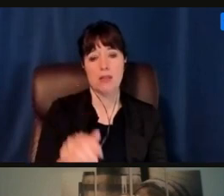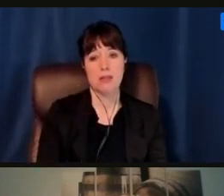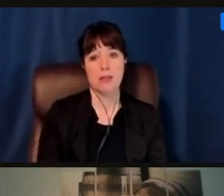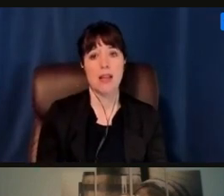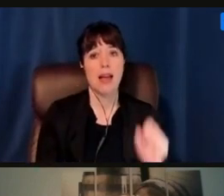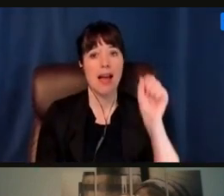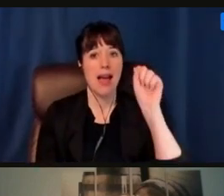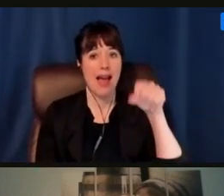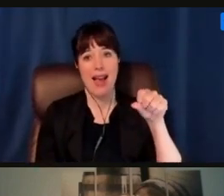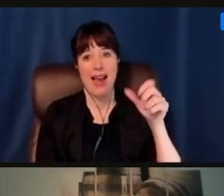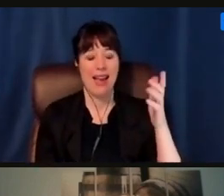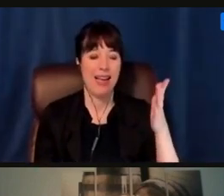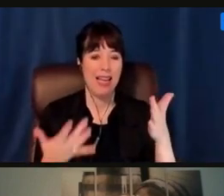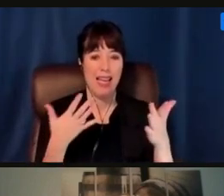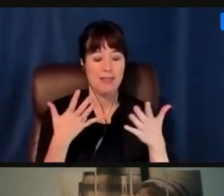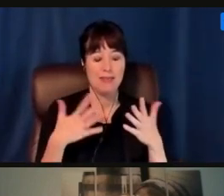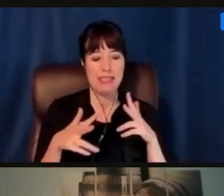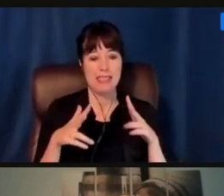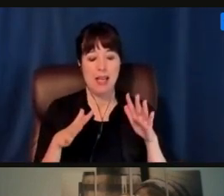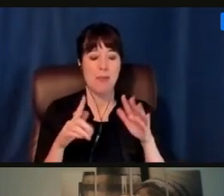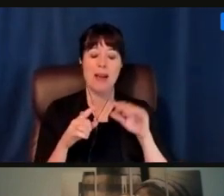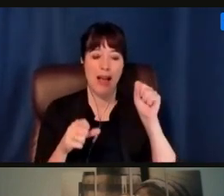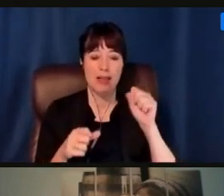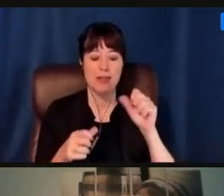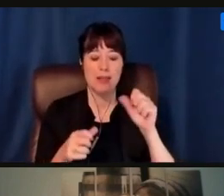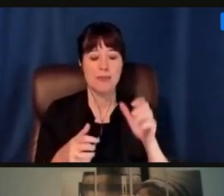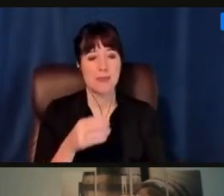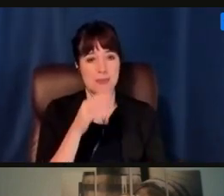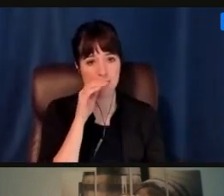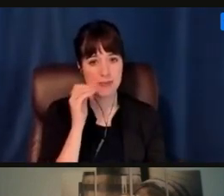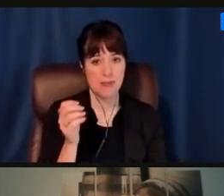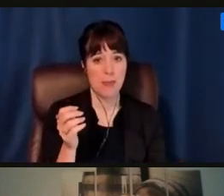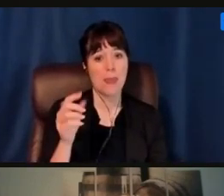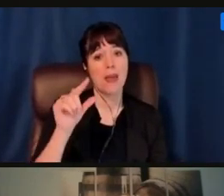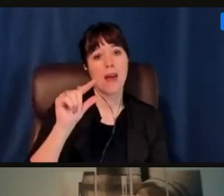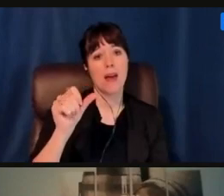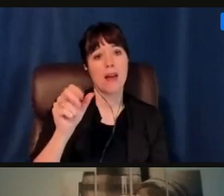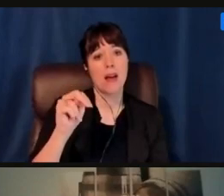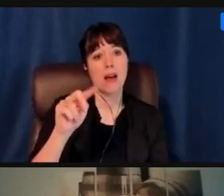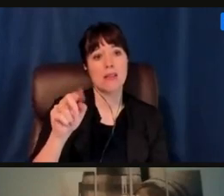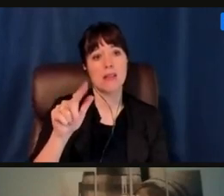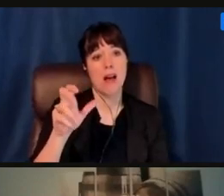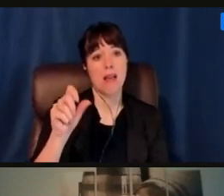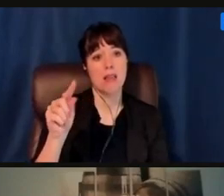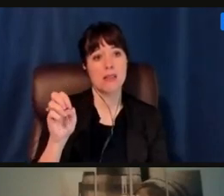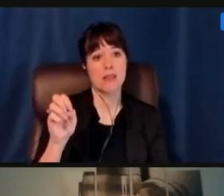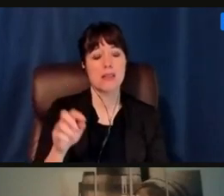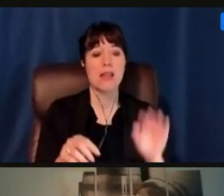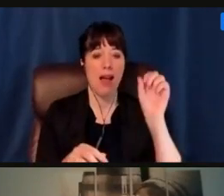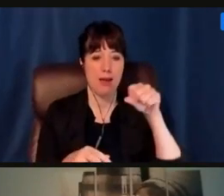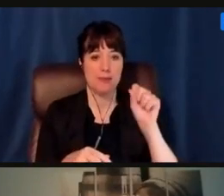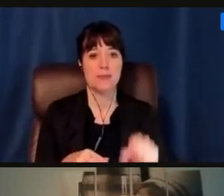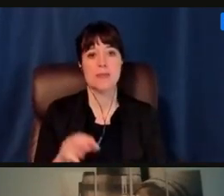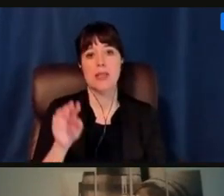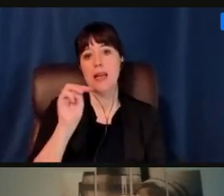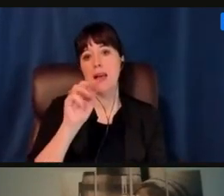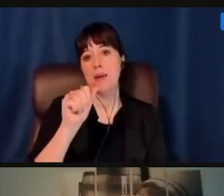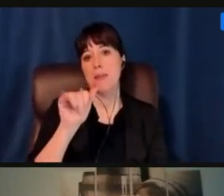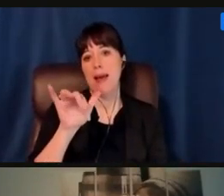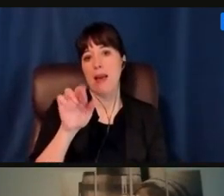I have reservations, but I have to say no. Councillor Gonzalez. Aye. Mayor Pro Tem